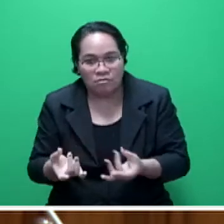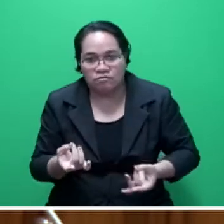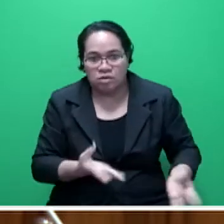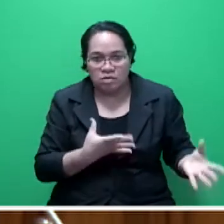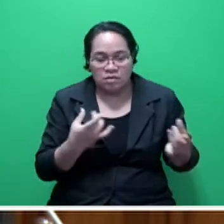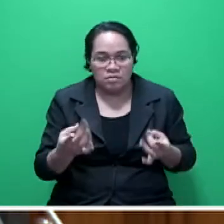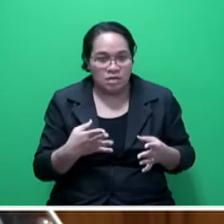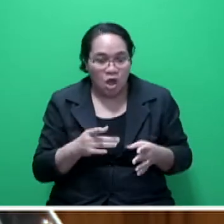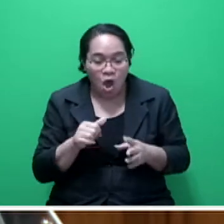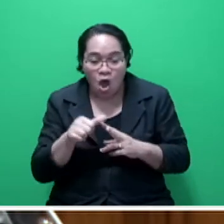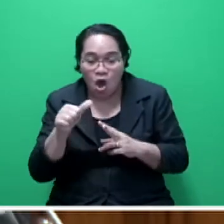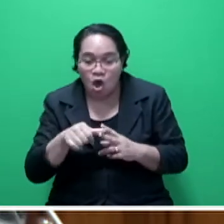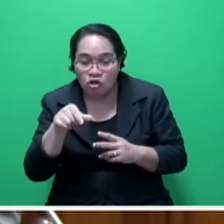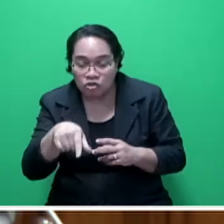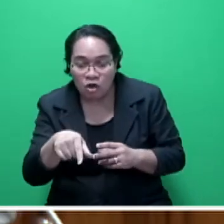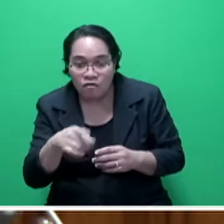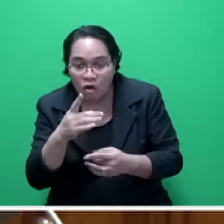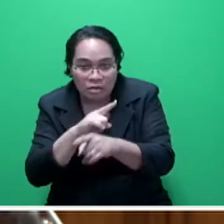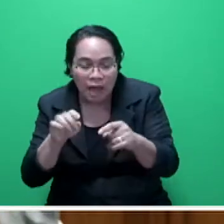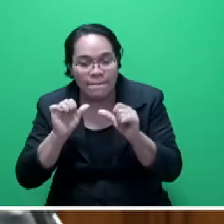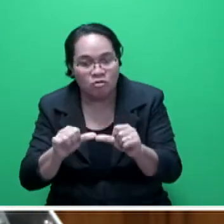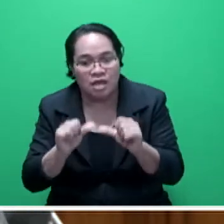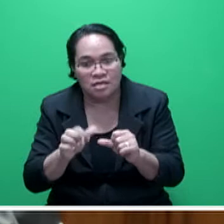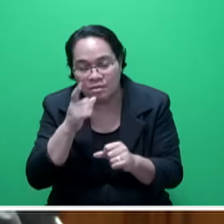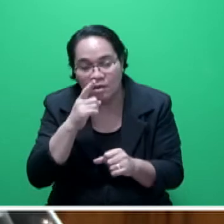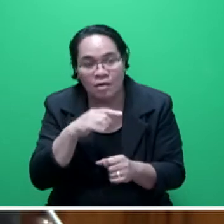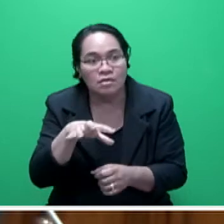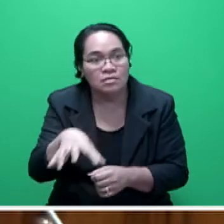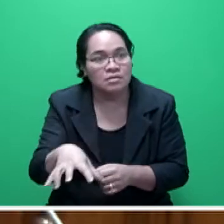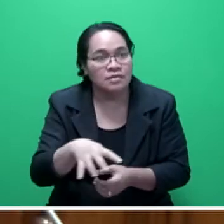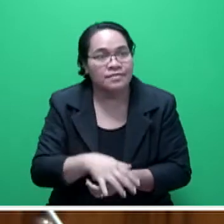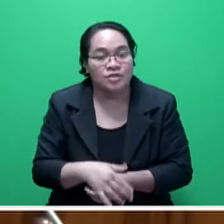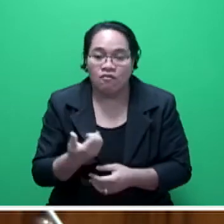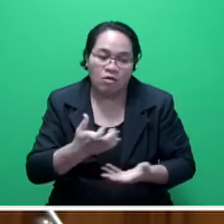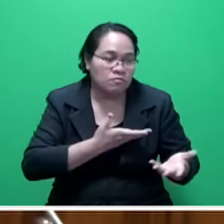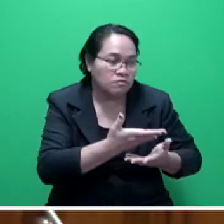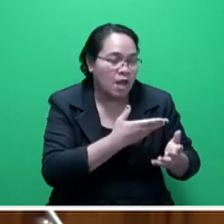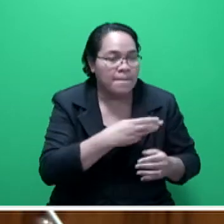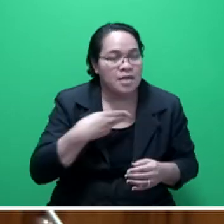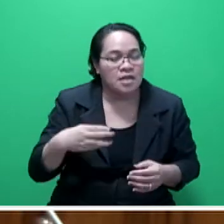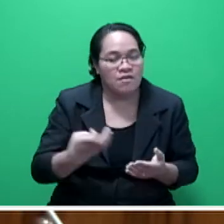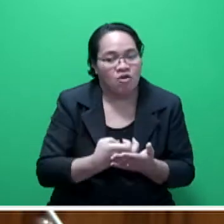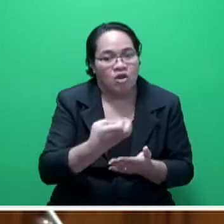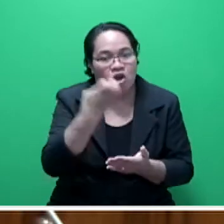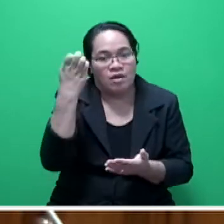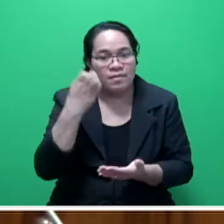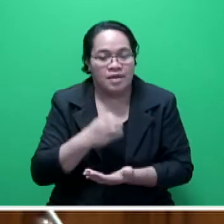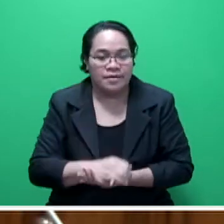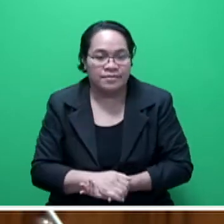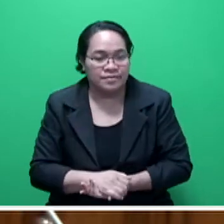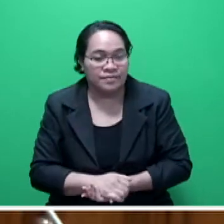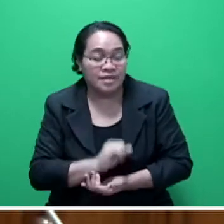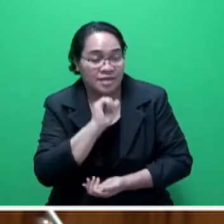Fijian businesses and society at large. And this has been discussed with the Minister for Economy, the Honourable Minister for Economy, in